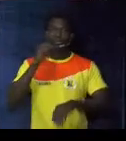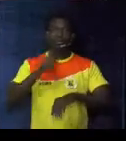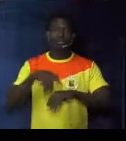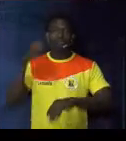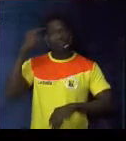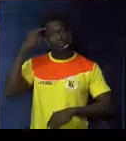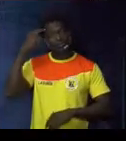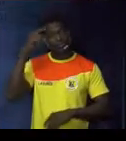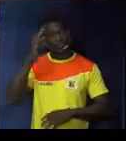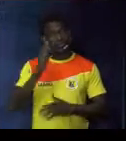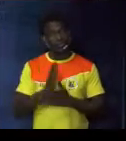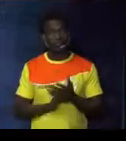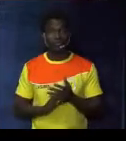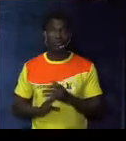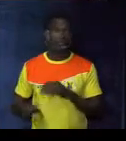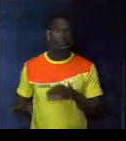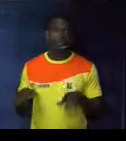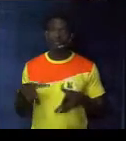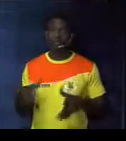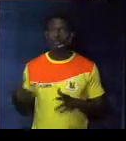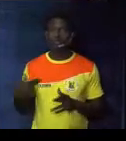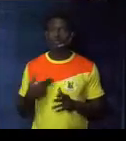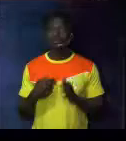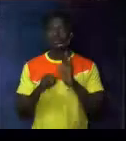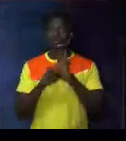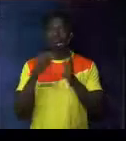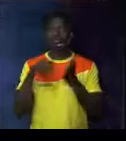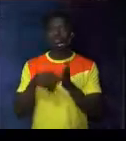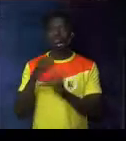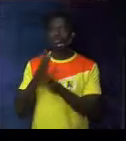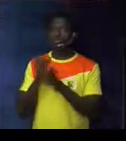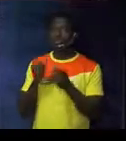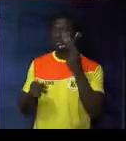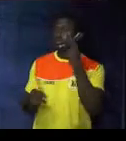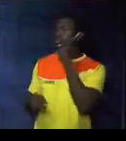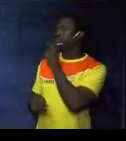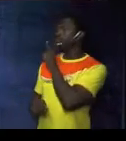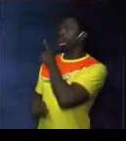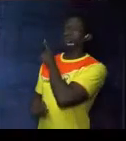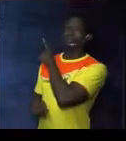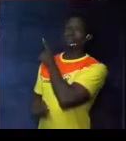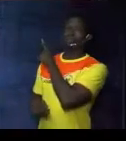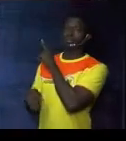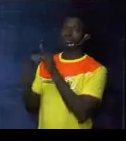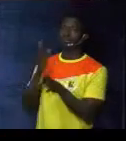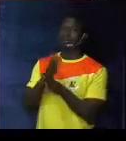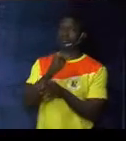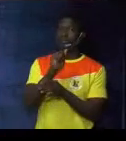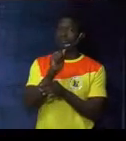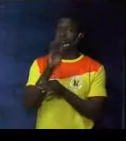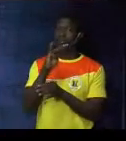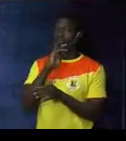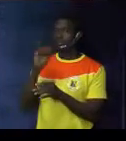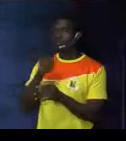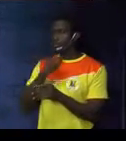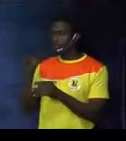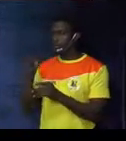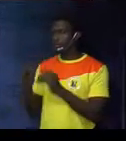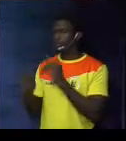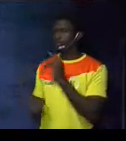Now, it is time for some activities. Let's identify these lines. The straight line AB